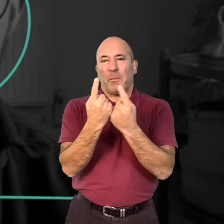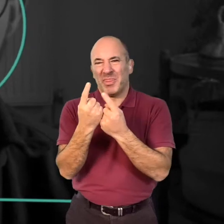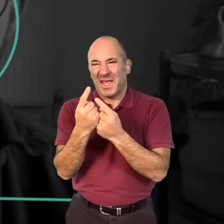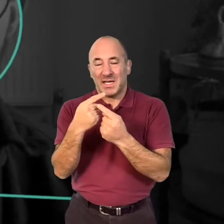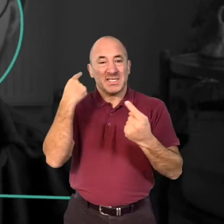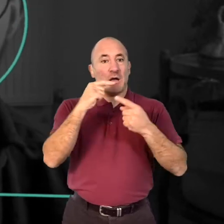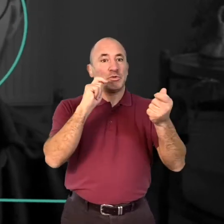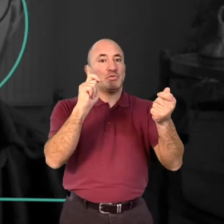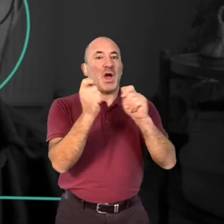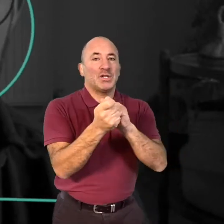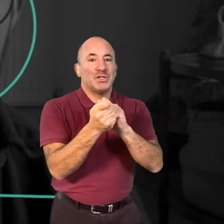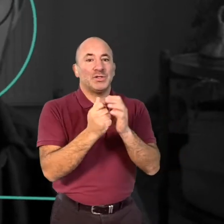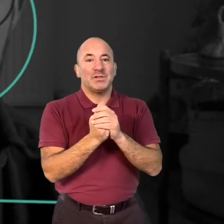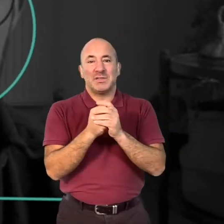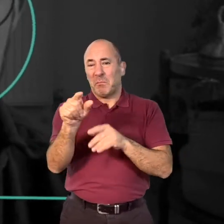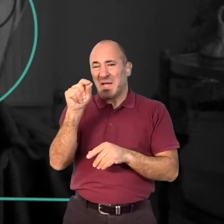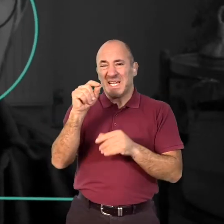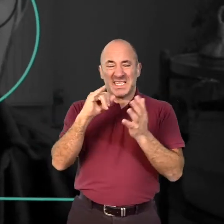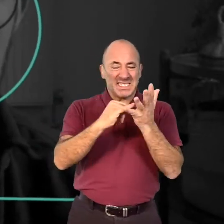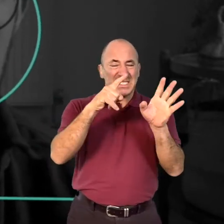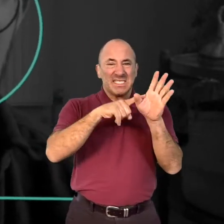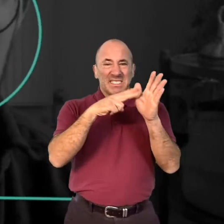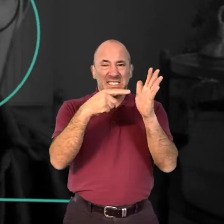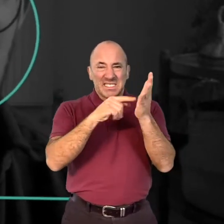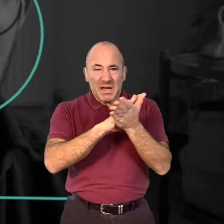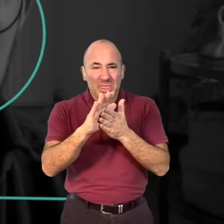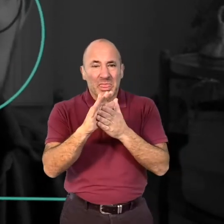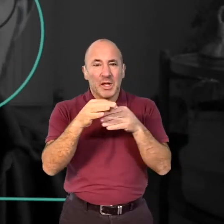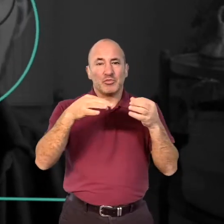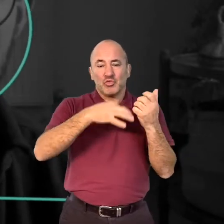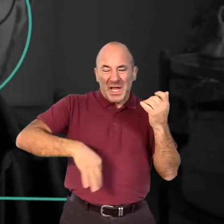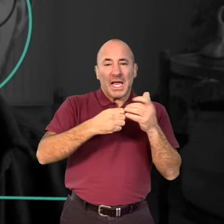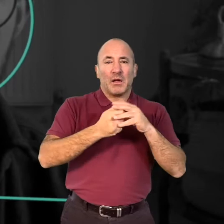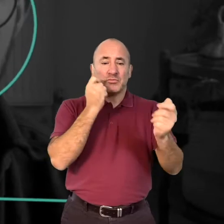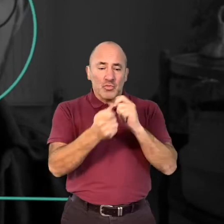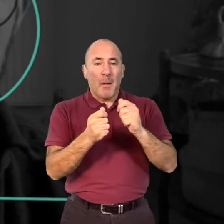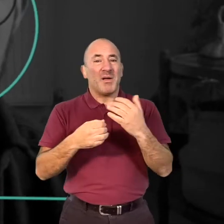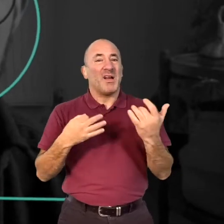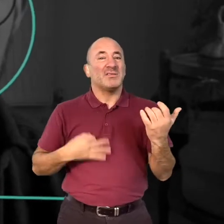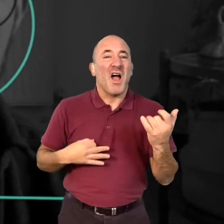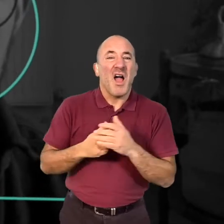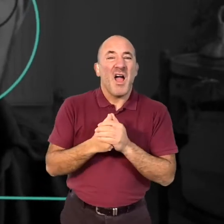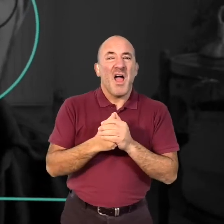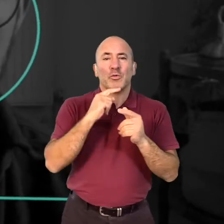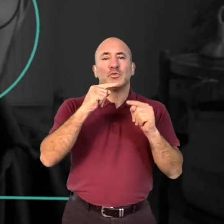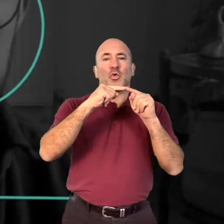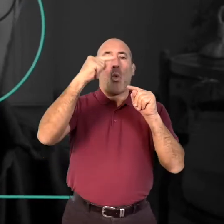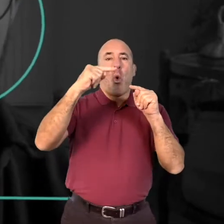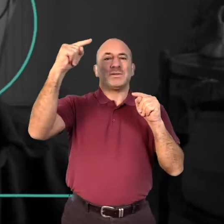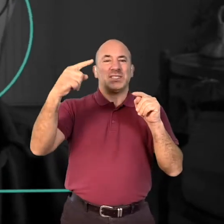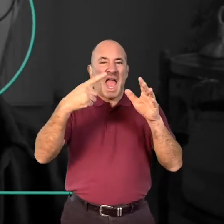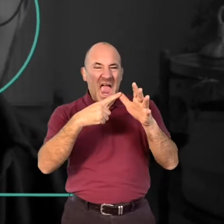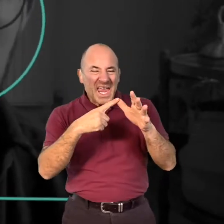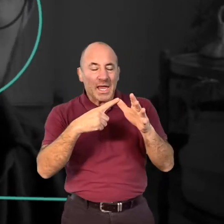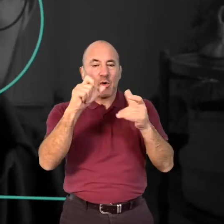sound. You can choose between synth, strings, drums, and guitar, and you can also choose chords,